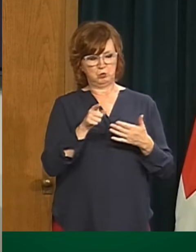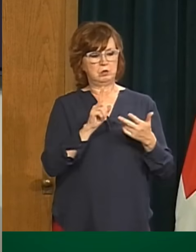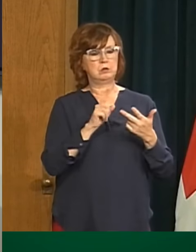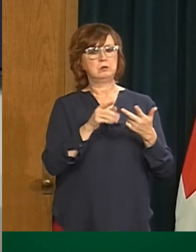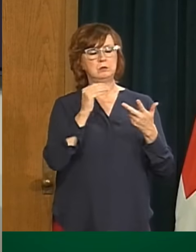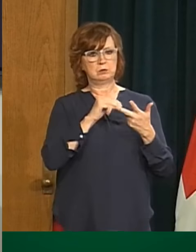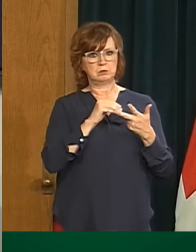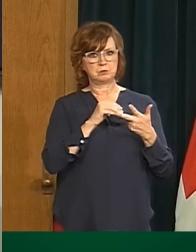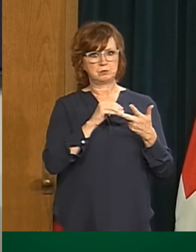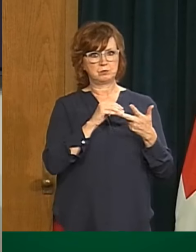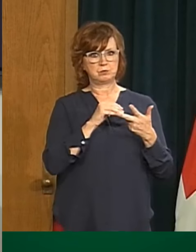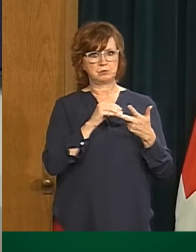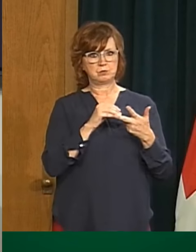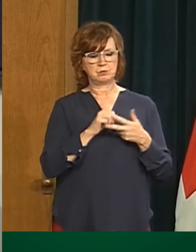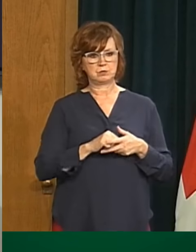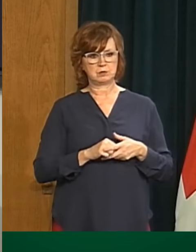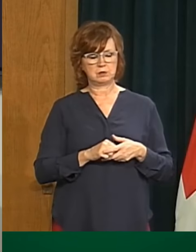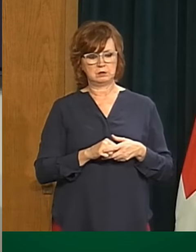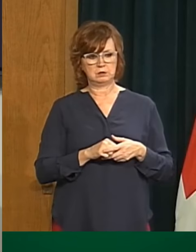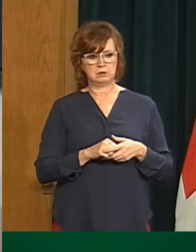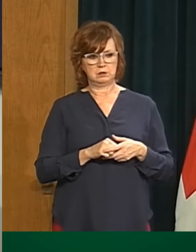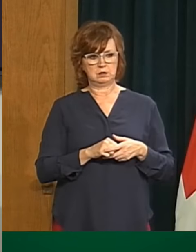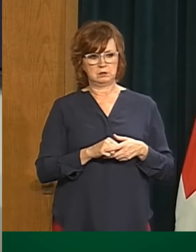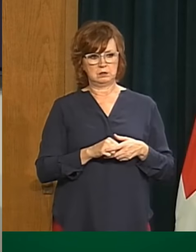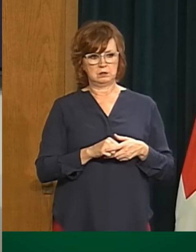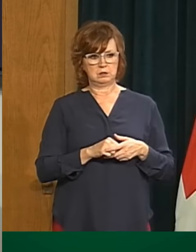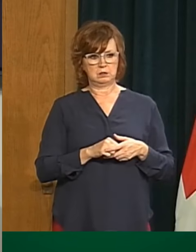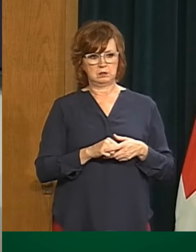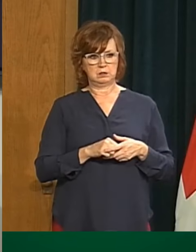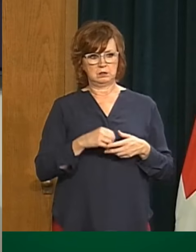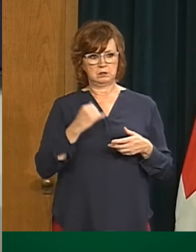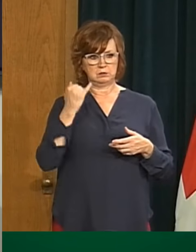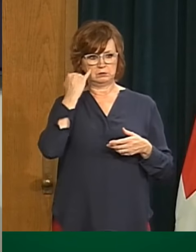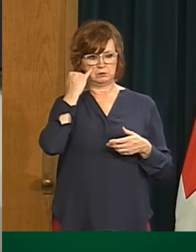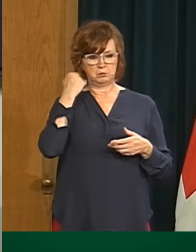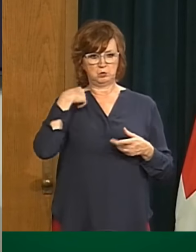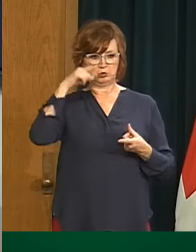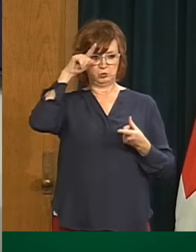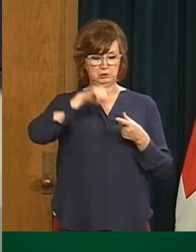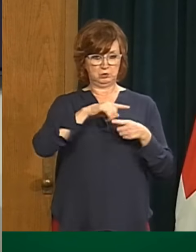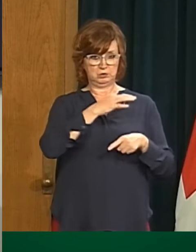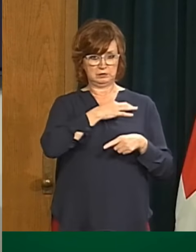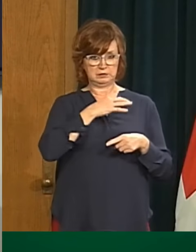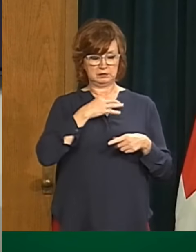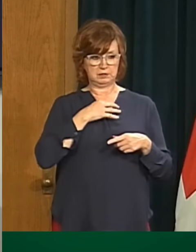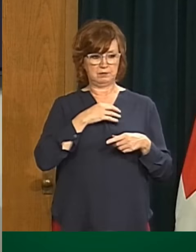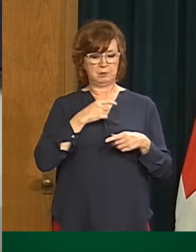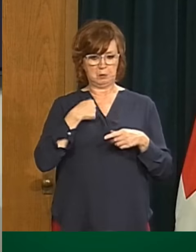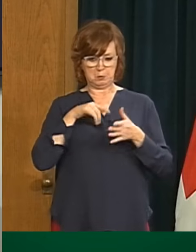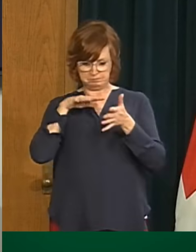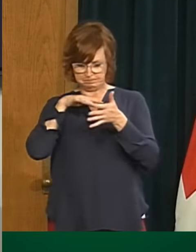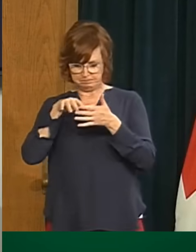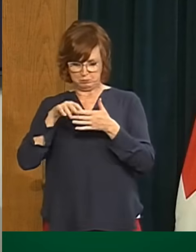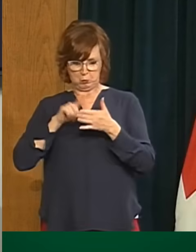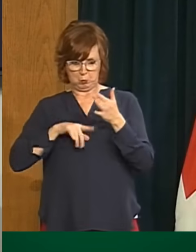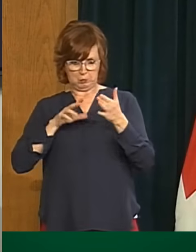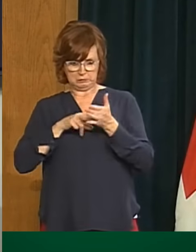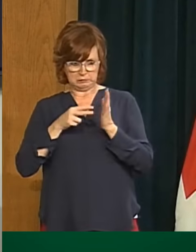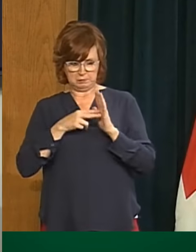to look at what impact a temporary reduction in staffing could mean for ongoing services, but we do have